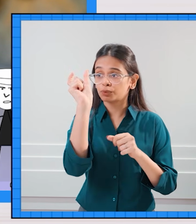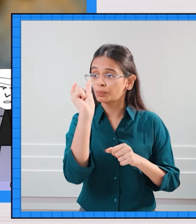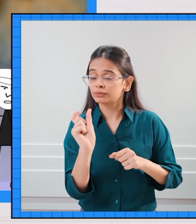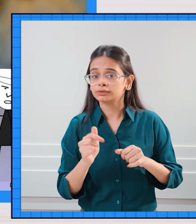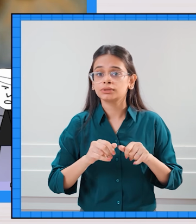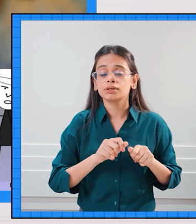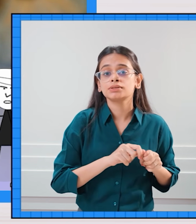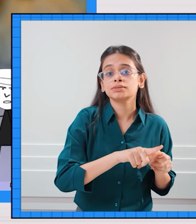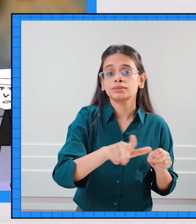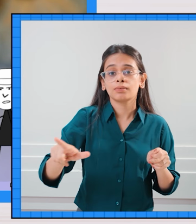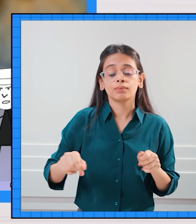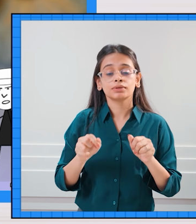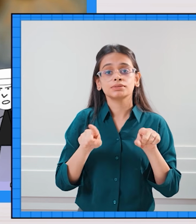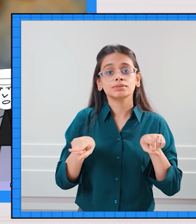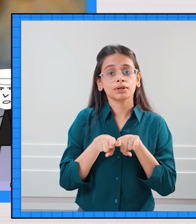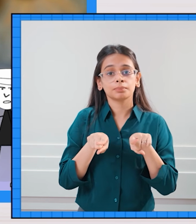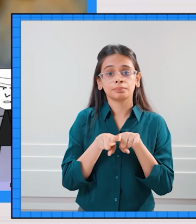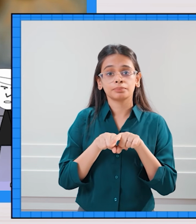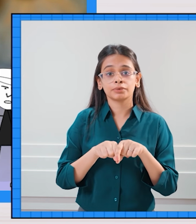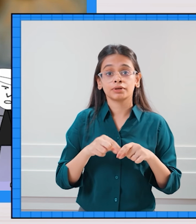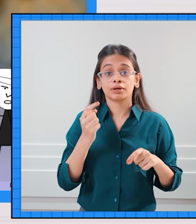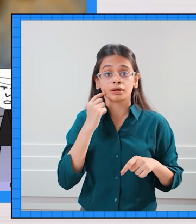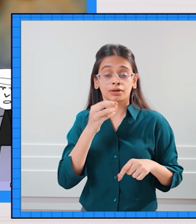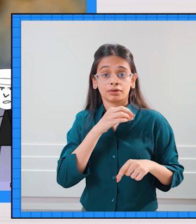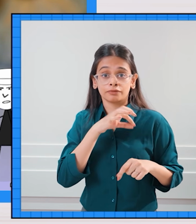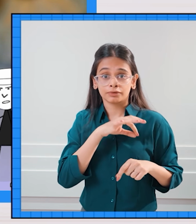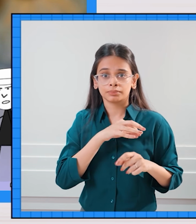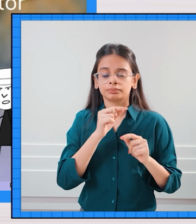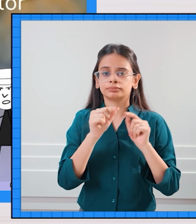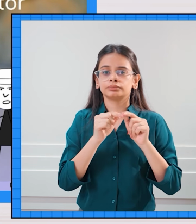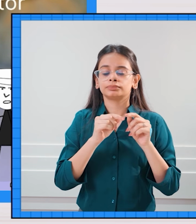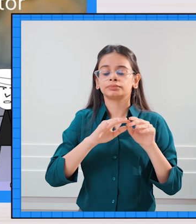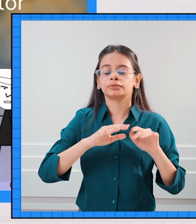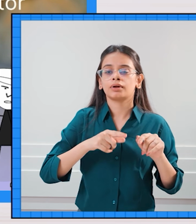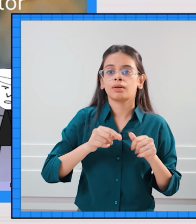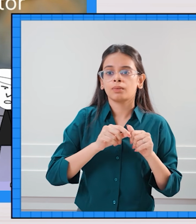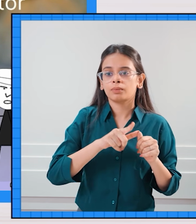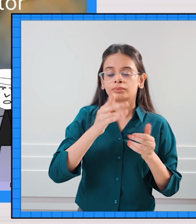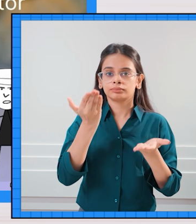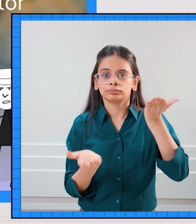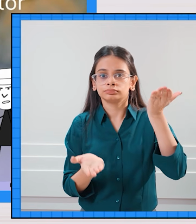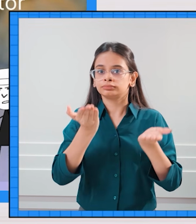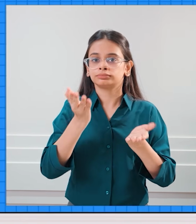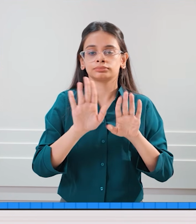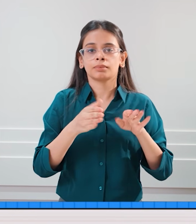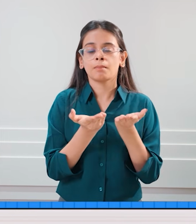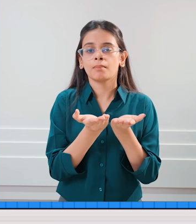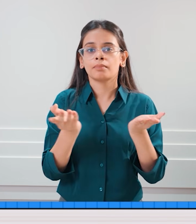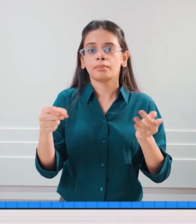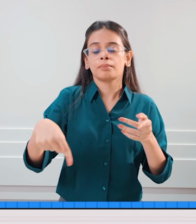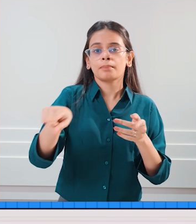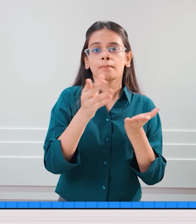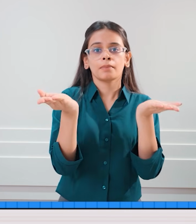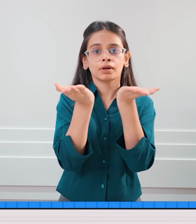Standardization ensures that investors get what they've paid for, and regulations ensure that one investor is not favored over another.